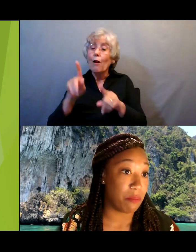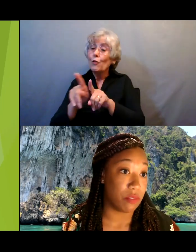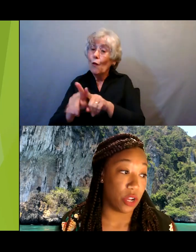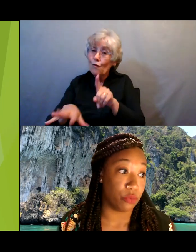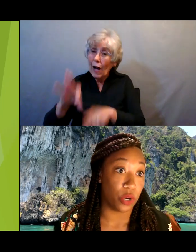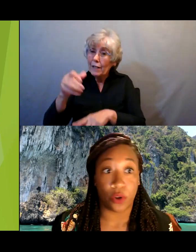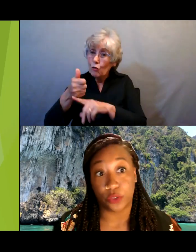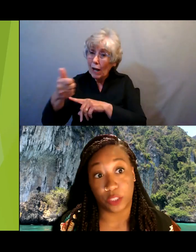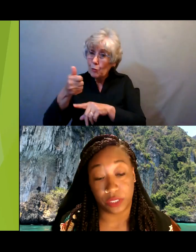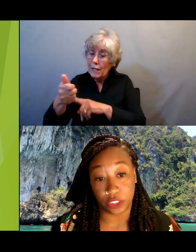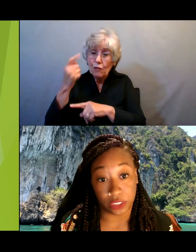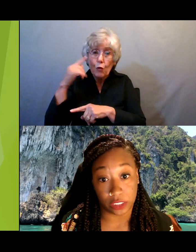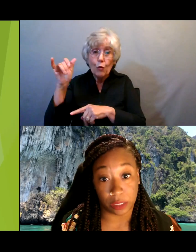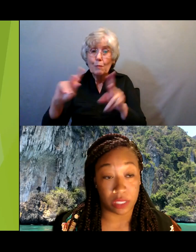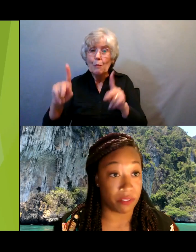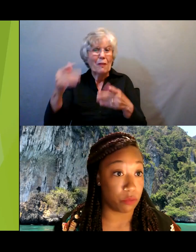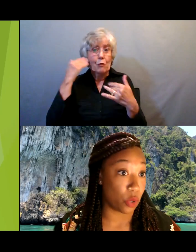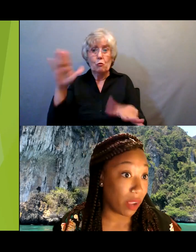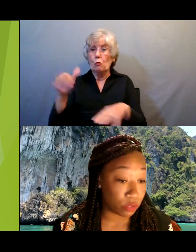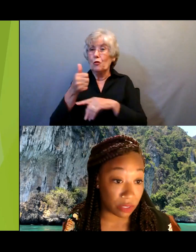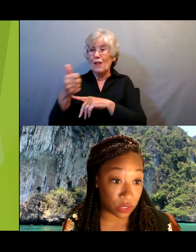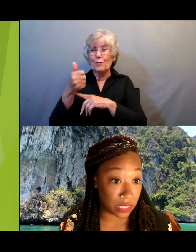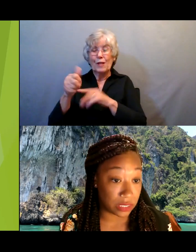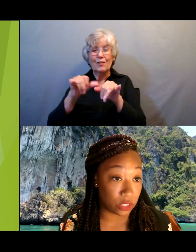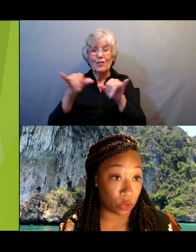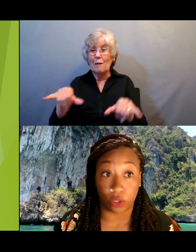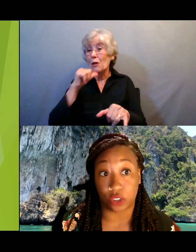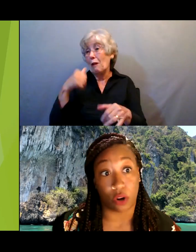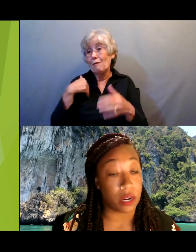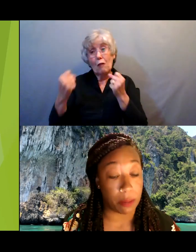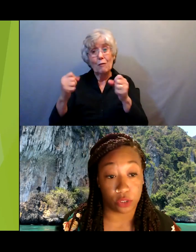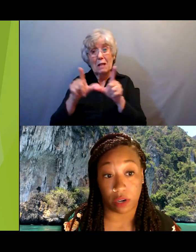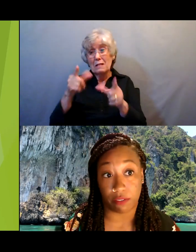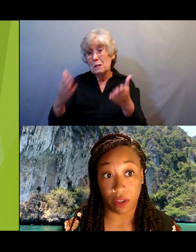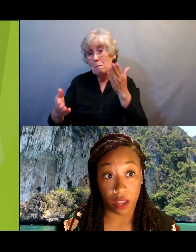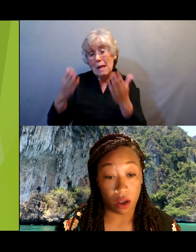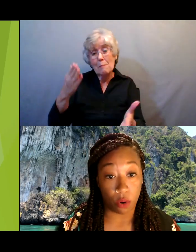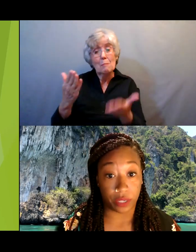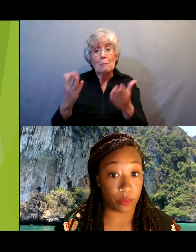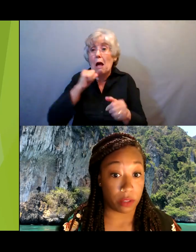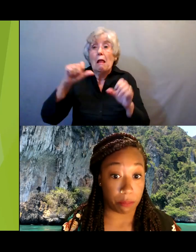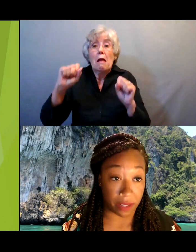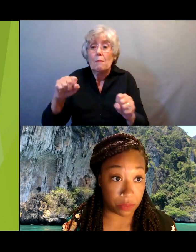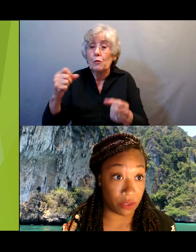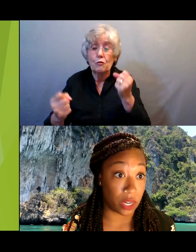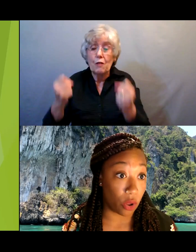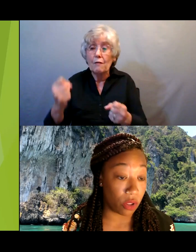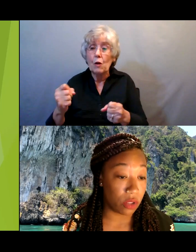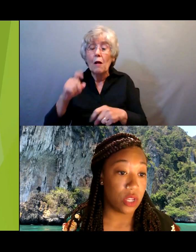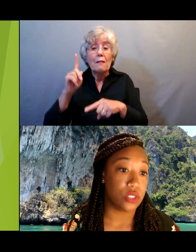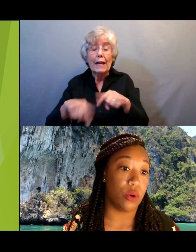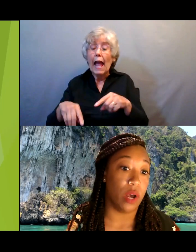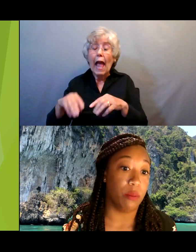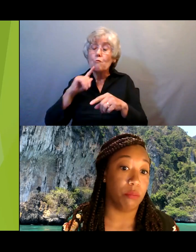of them, don't know the transportation system. Some of them don't have driver's license or just are unable to drive or get around by themselves at